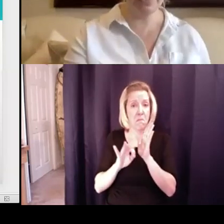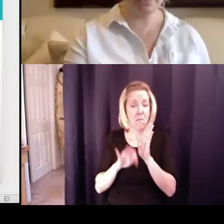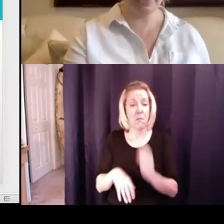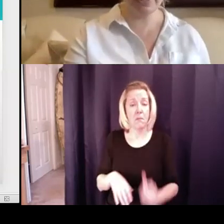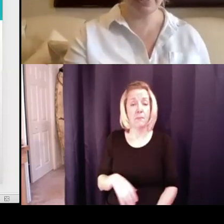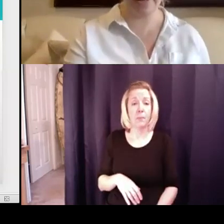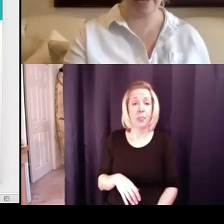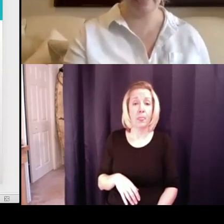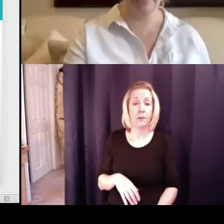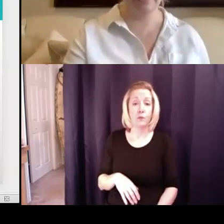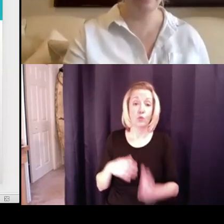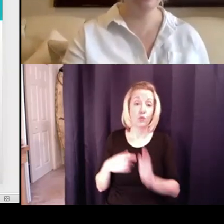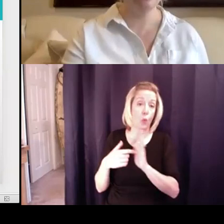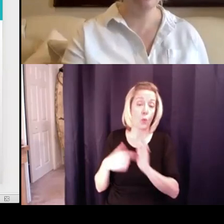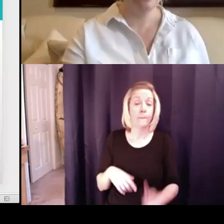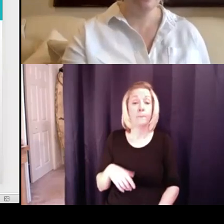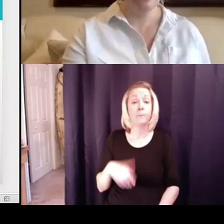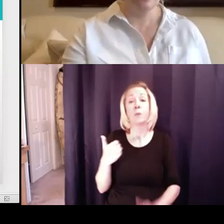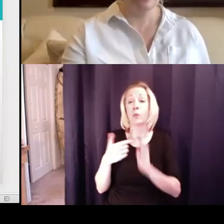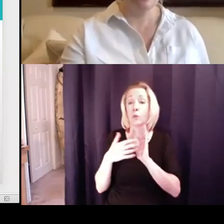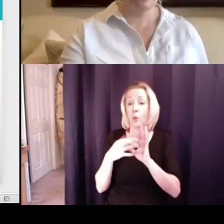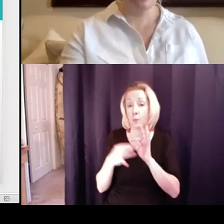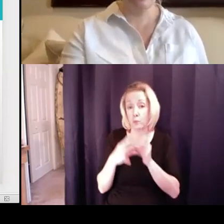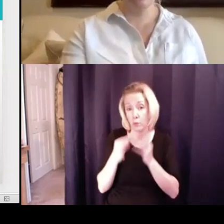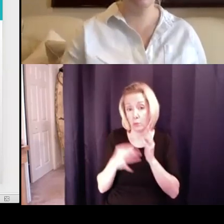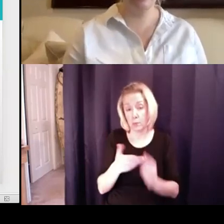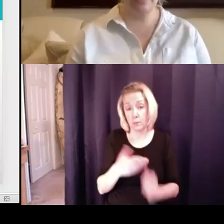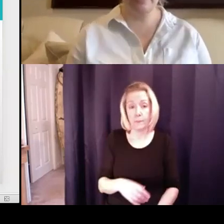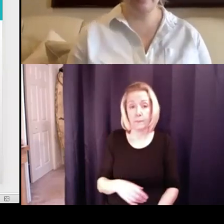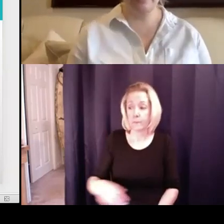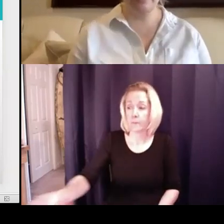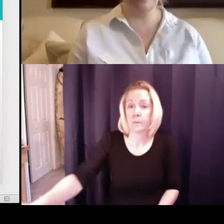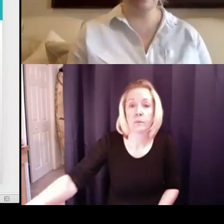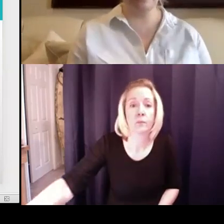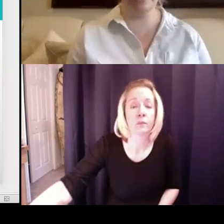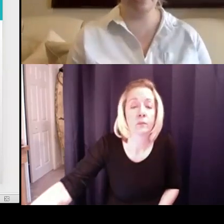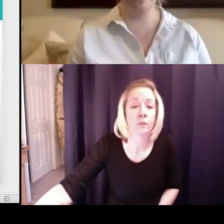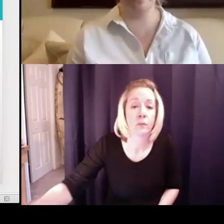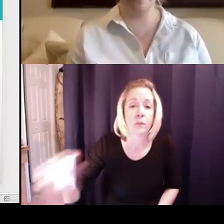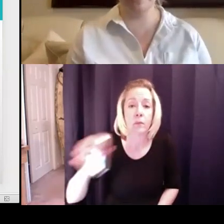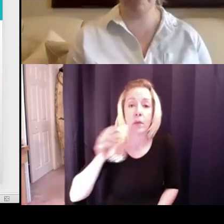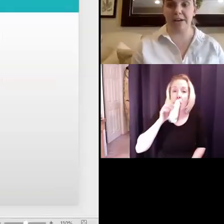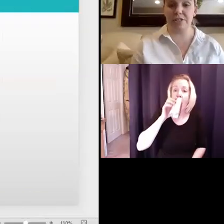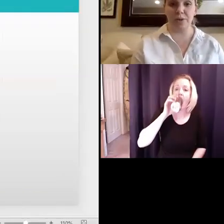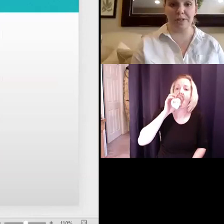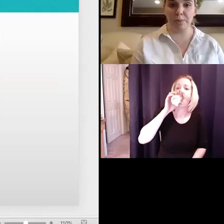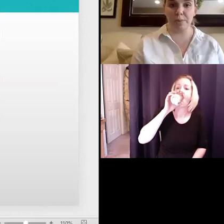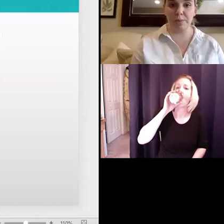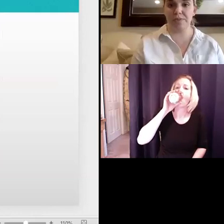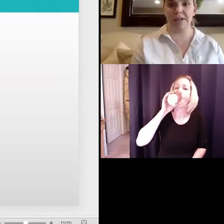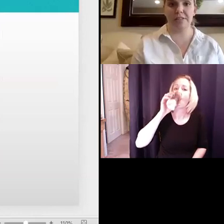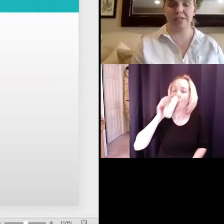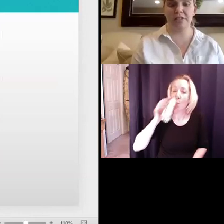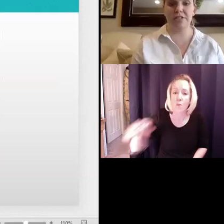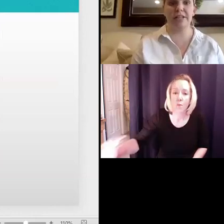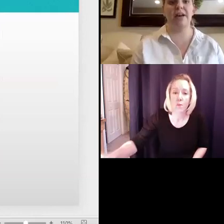So just wanted to share that. So another thing that you could do is provide words for